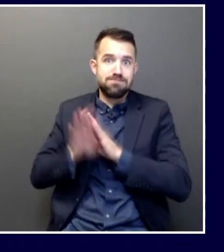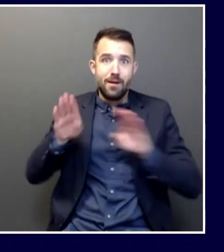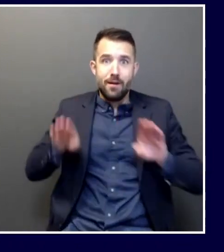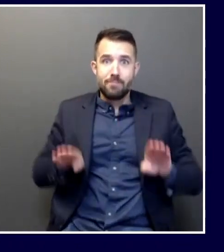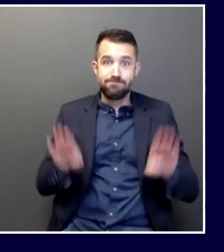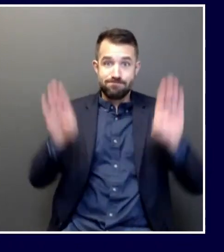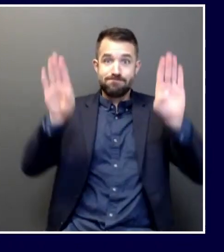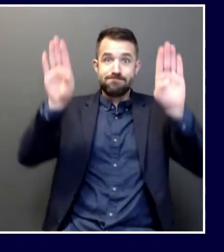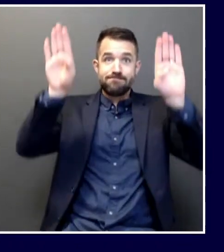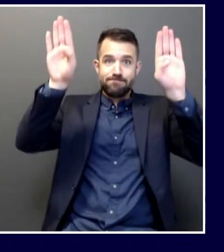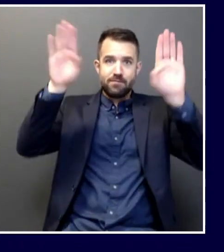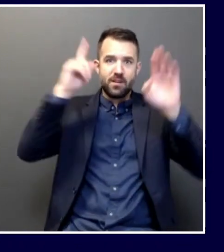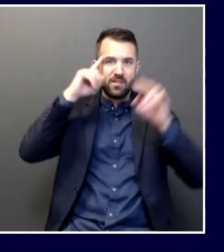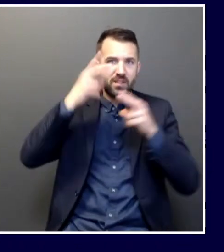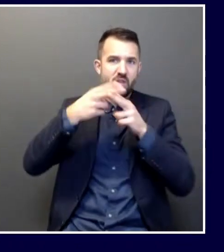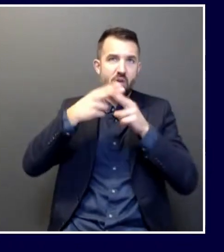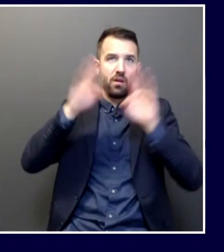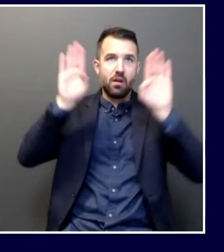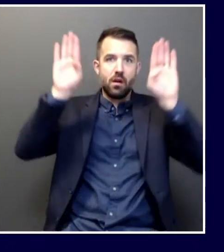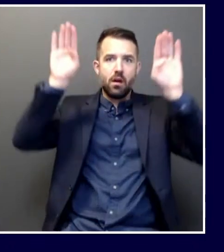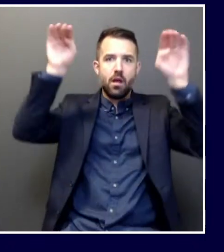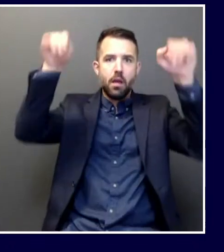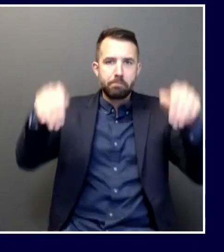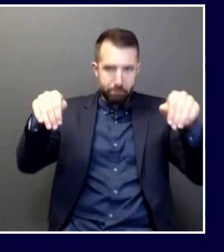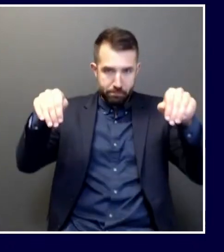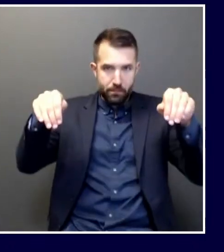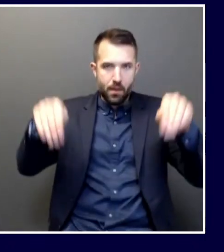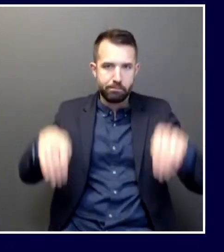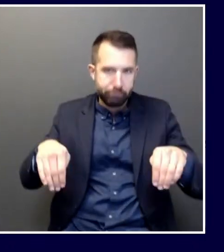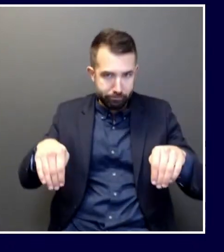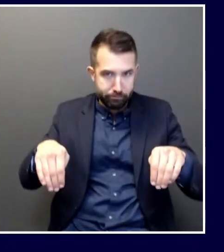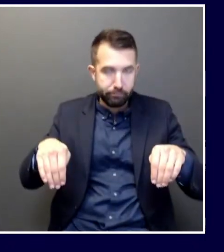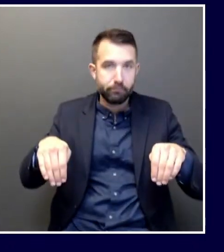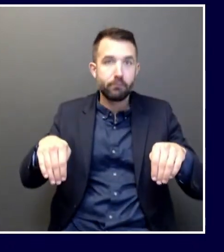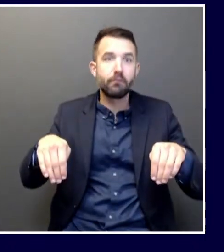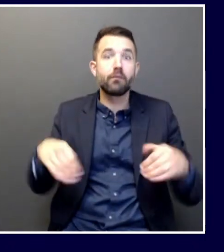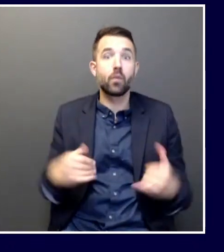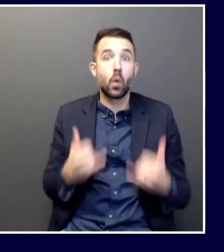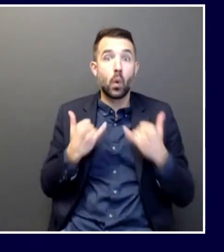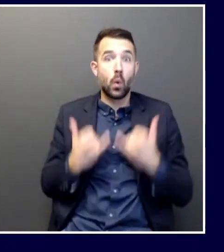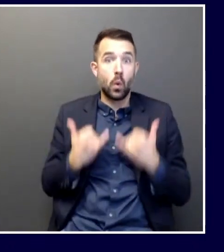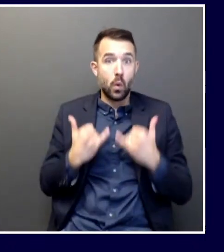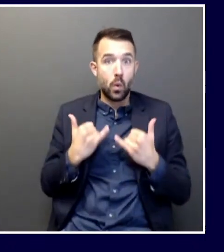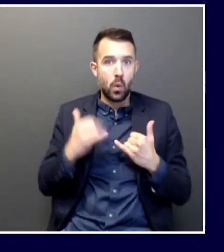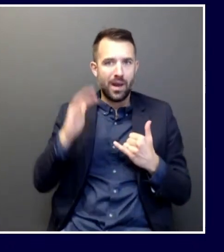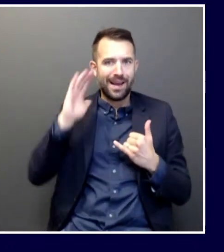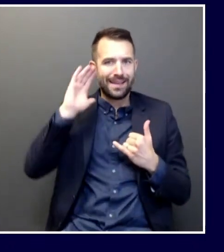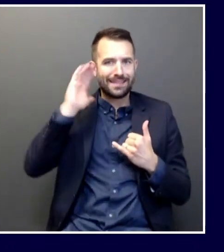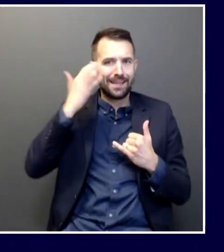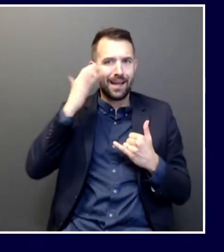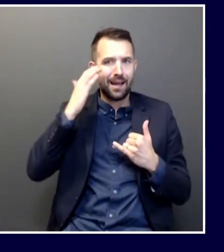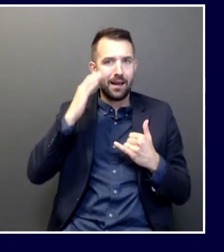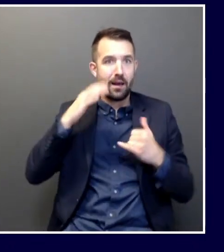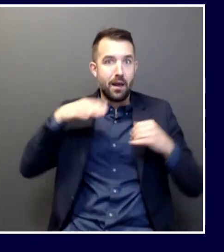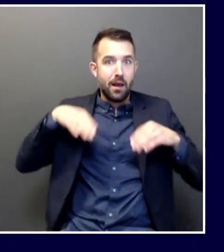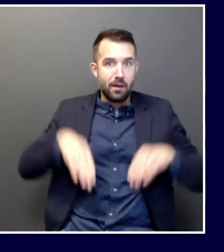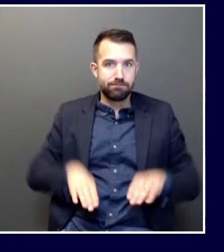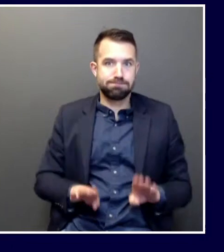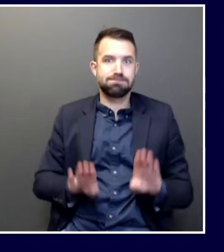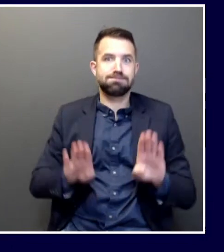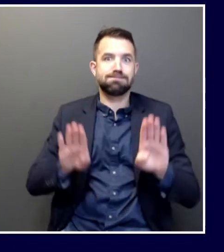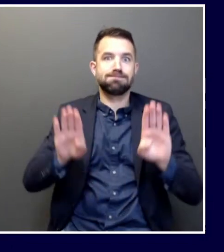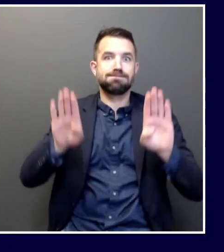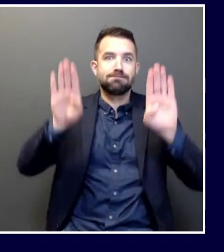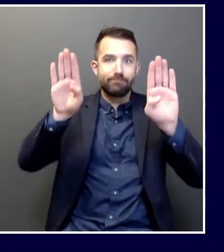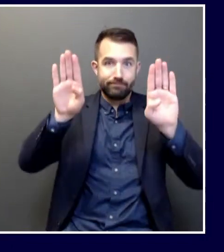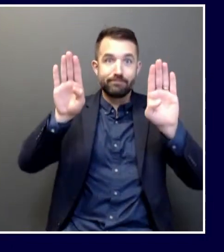to be more sustained, that the hospitalizations are staying high for a while, as well as the deaths seem to be a higher number every day,